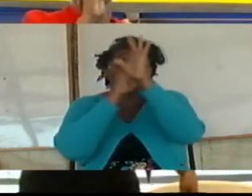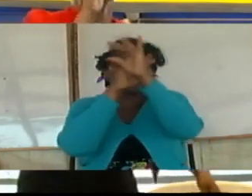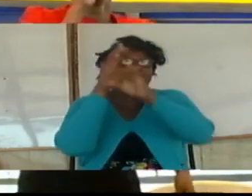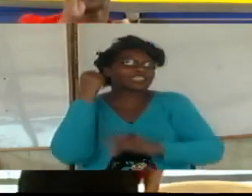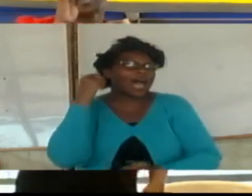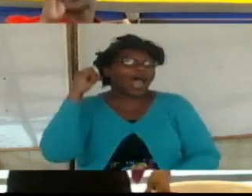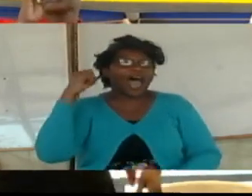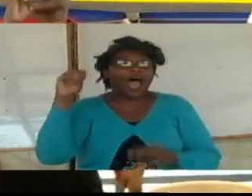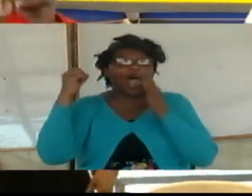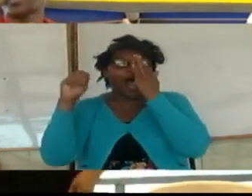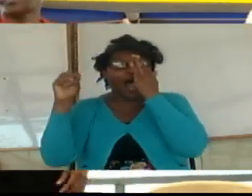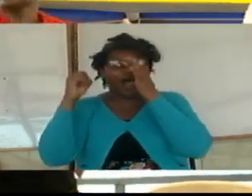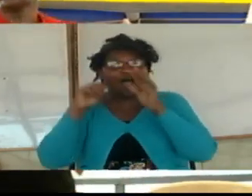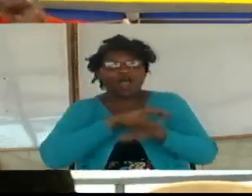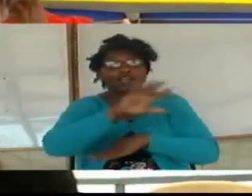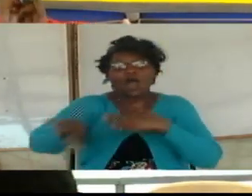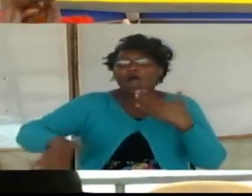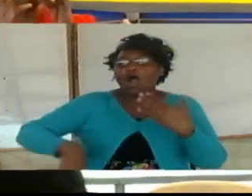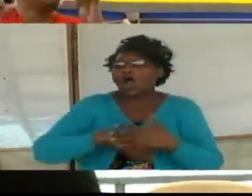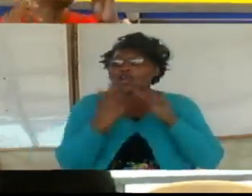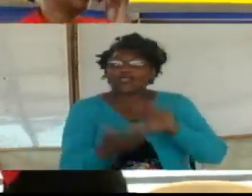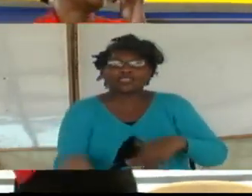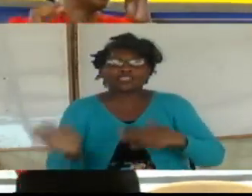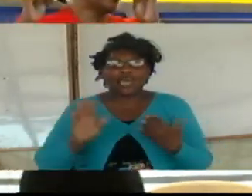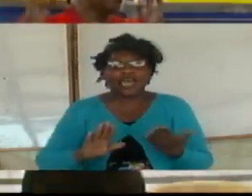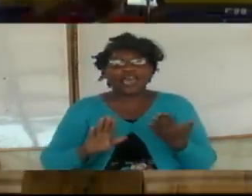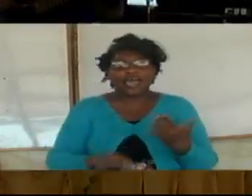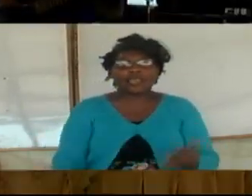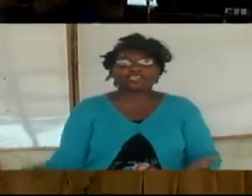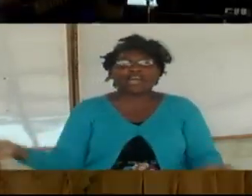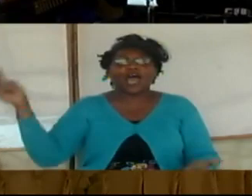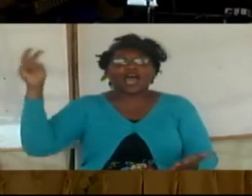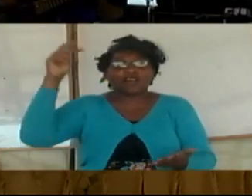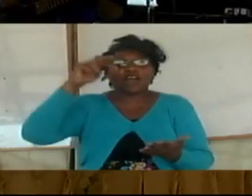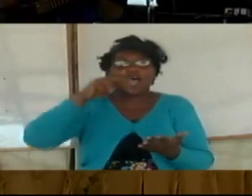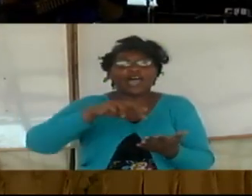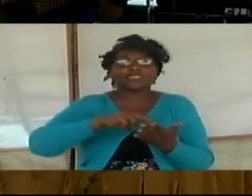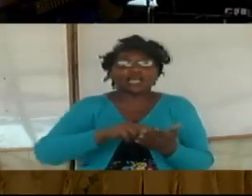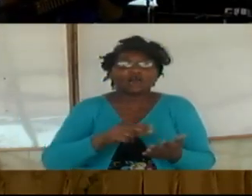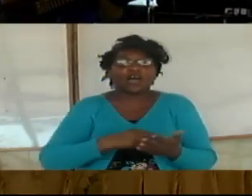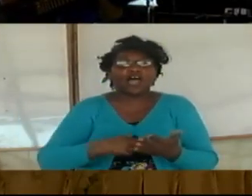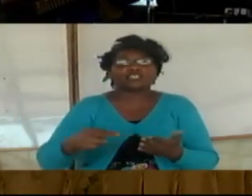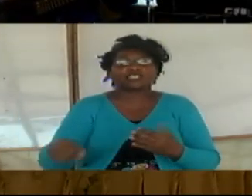will sound, oh, all of the dead